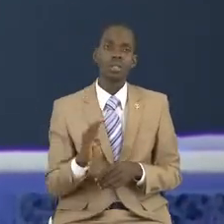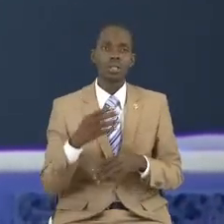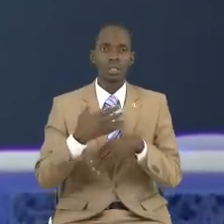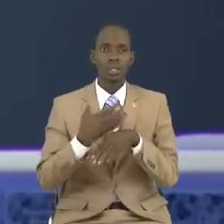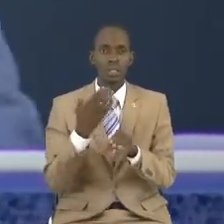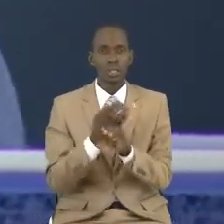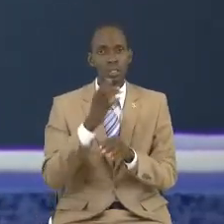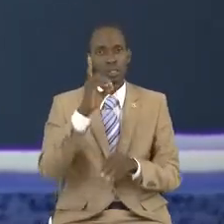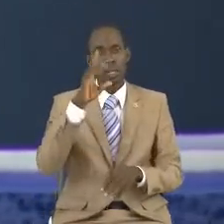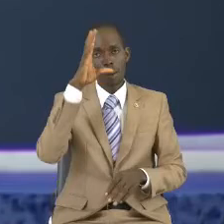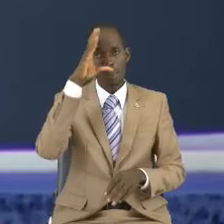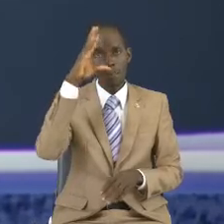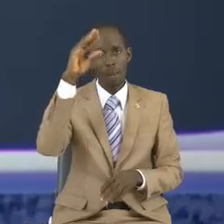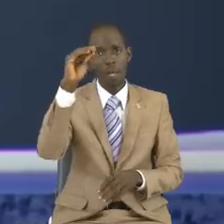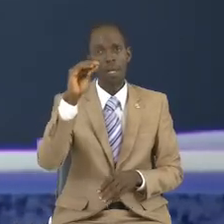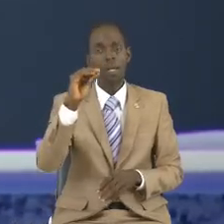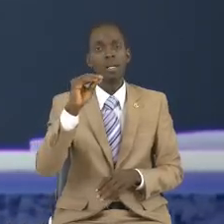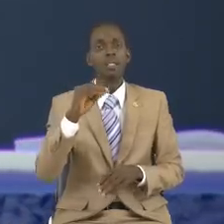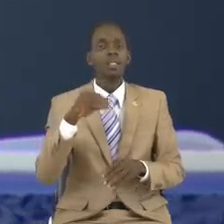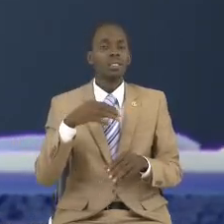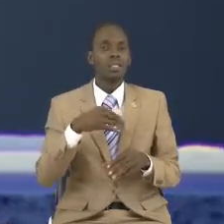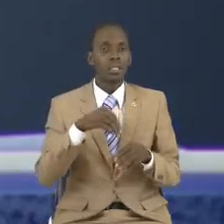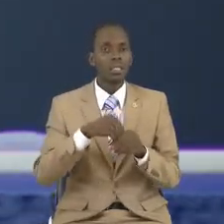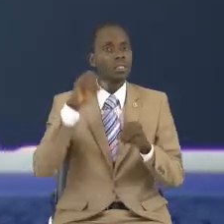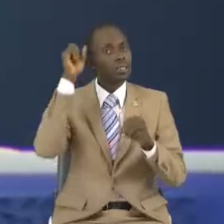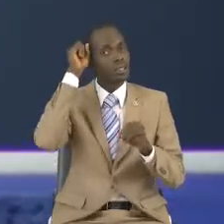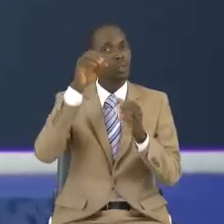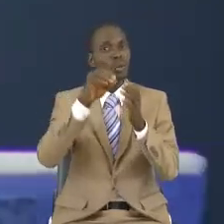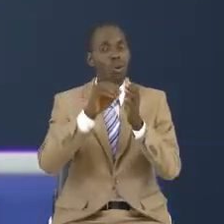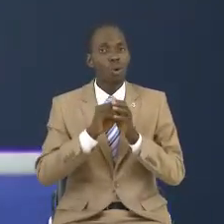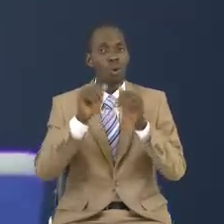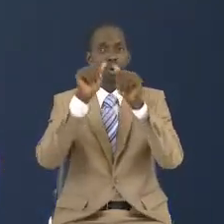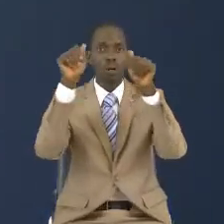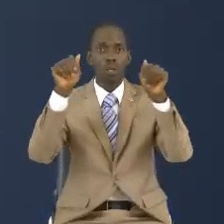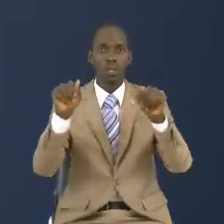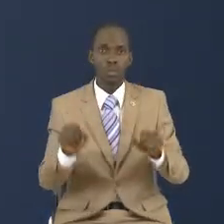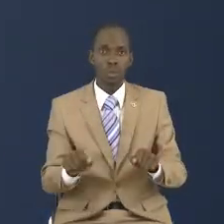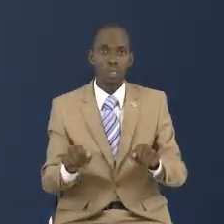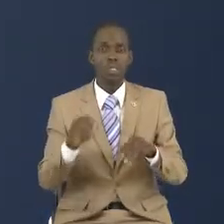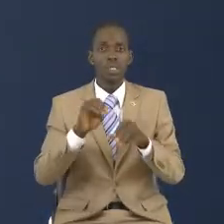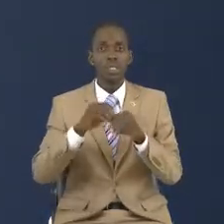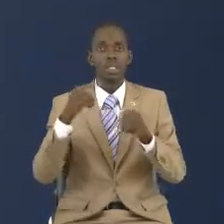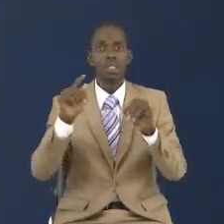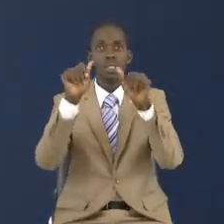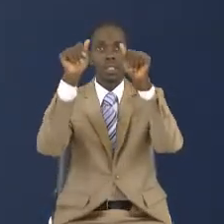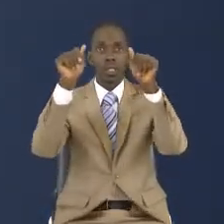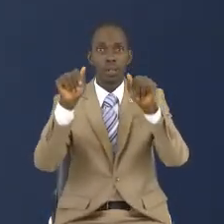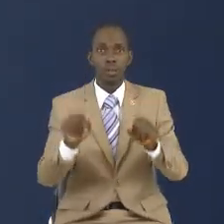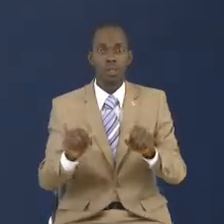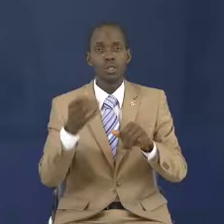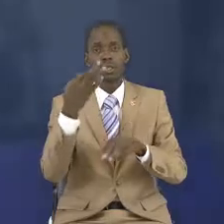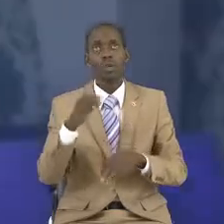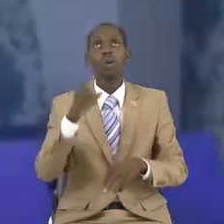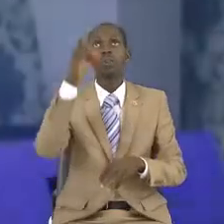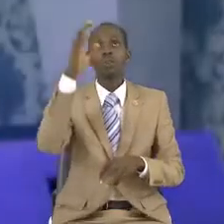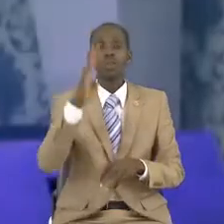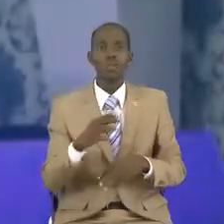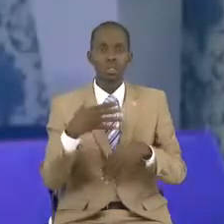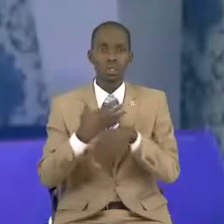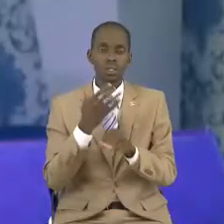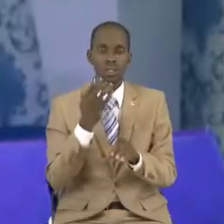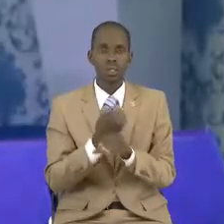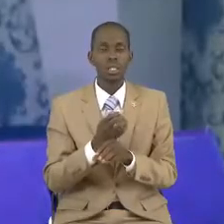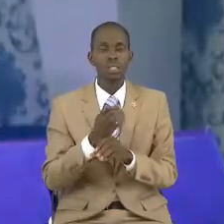man in his own image in the image of god created him